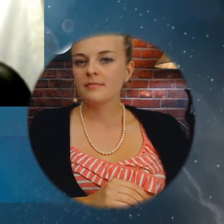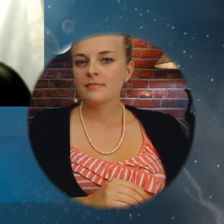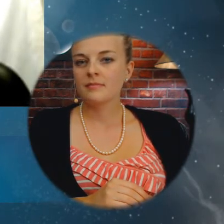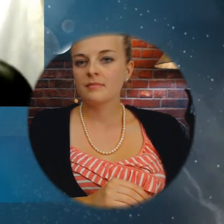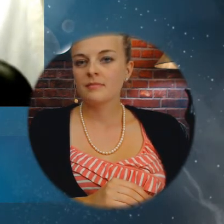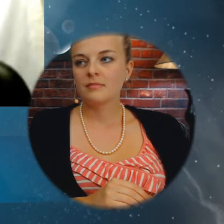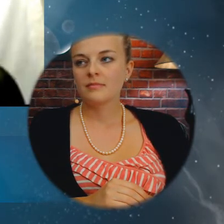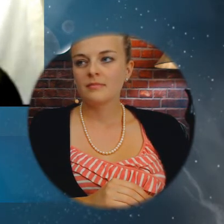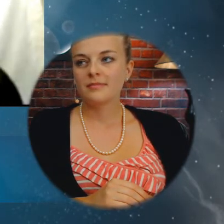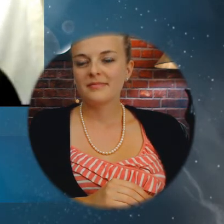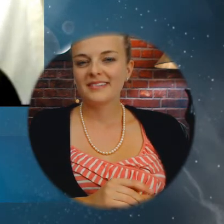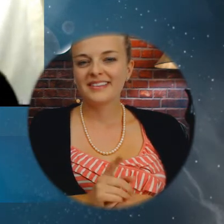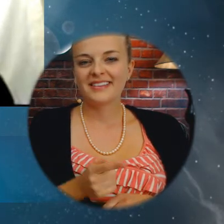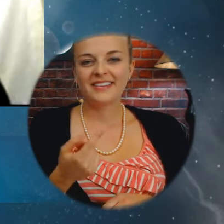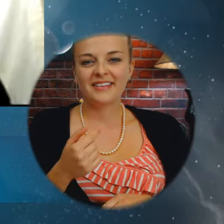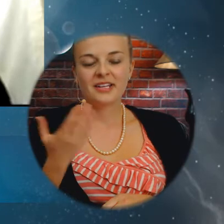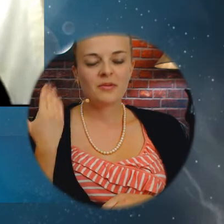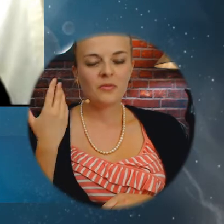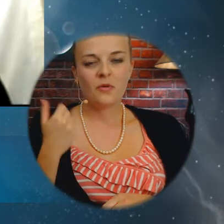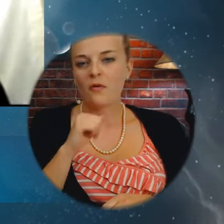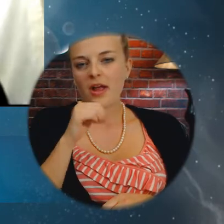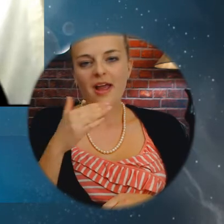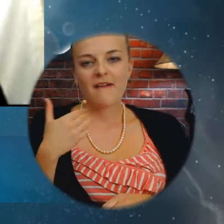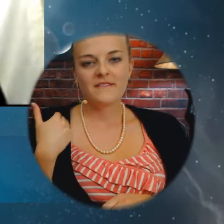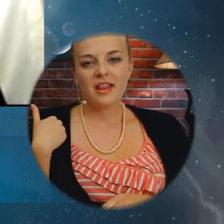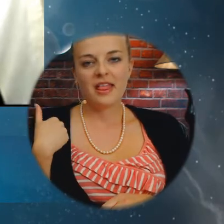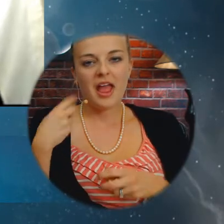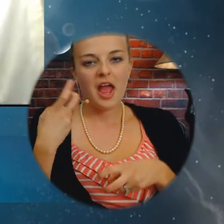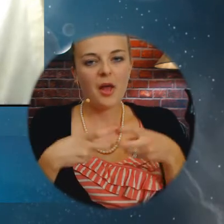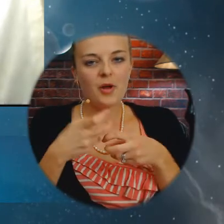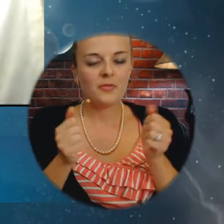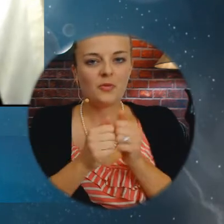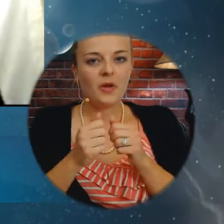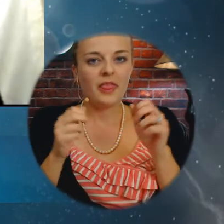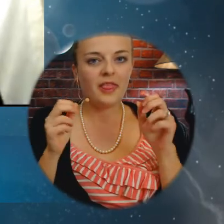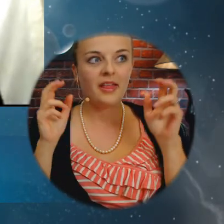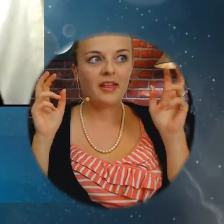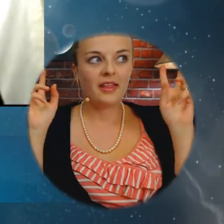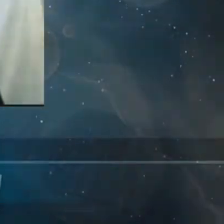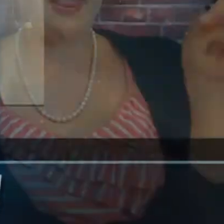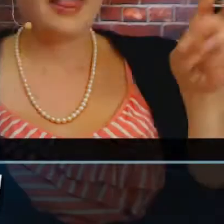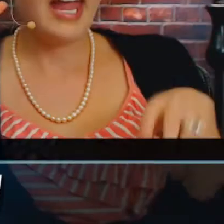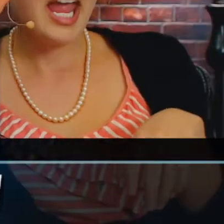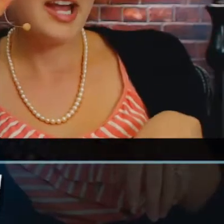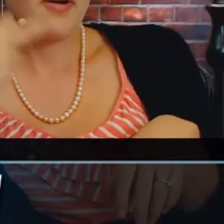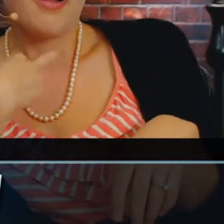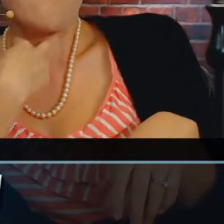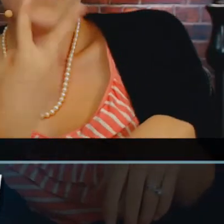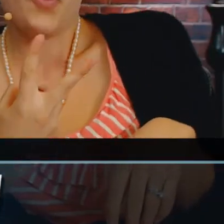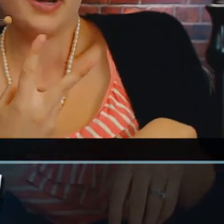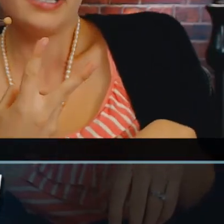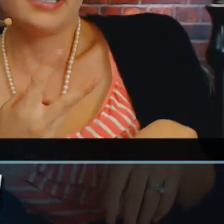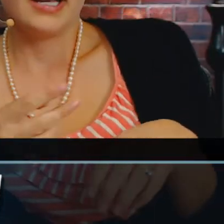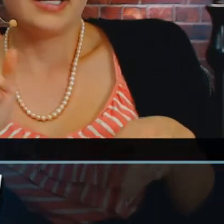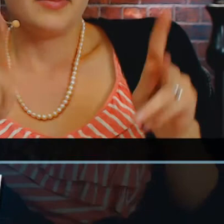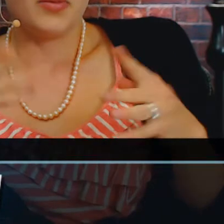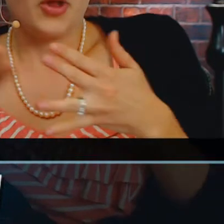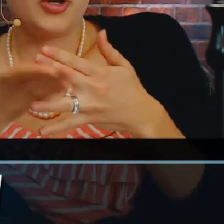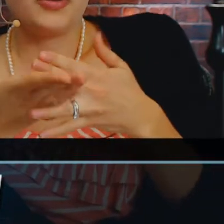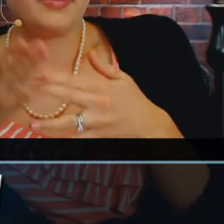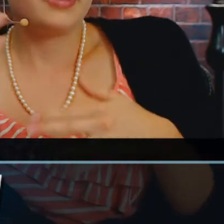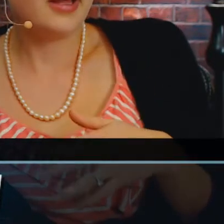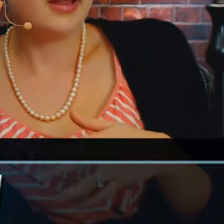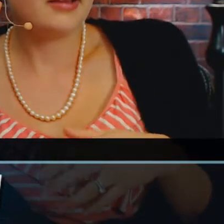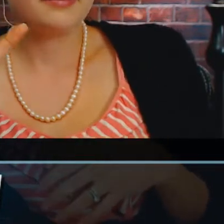hearing voices in their head and it's not the hearing aid. So, that's a hard thing. We are not specifically saying that you are hearing voices in your head. exactly.